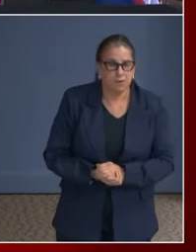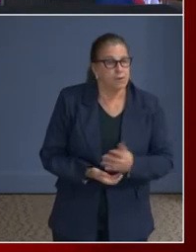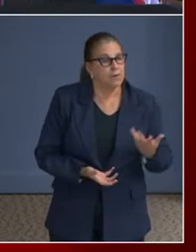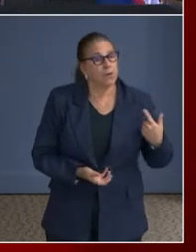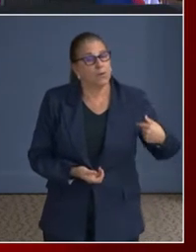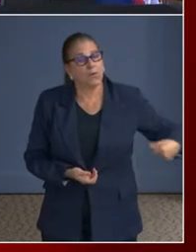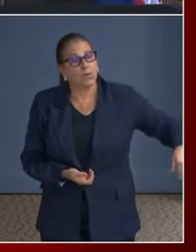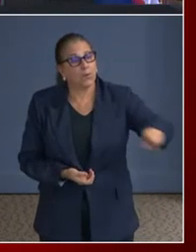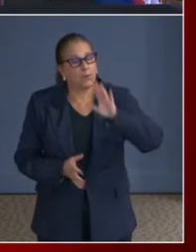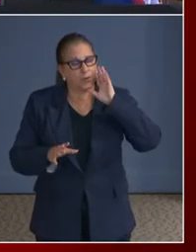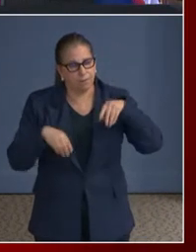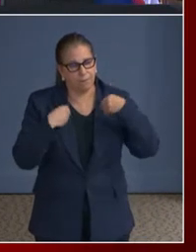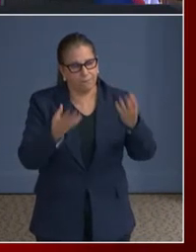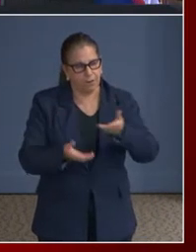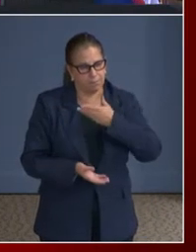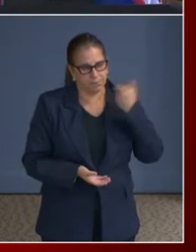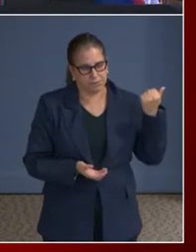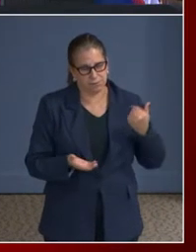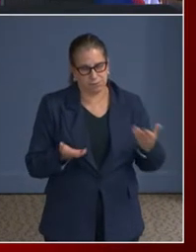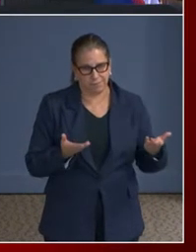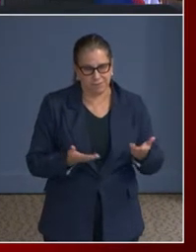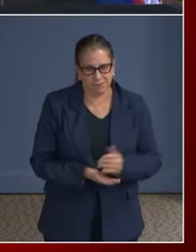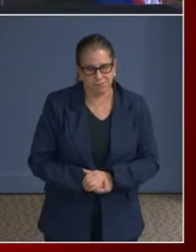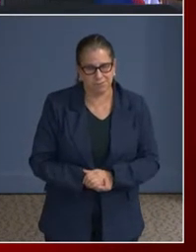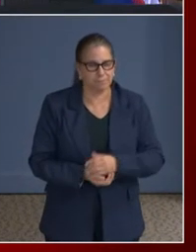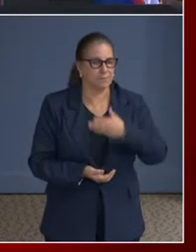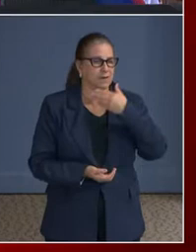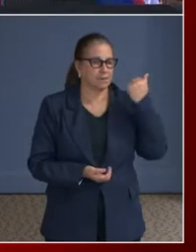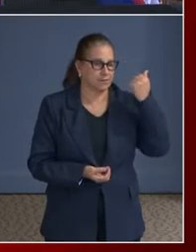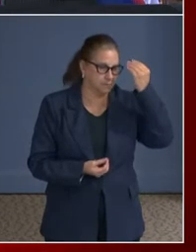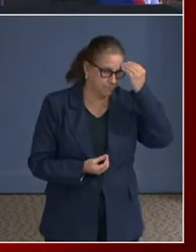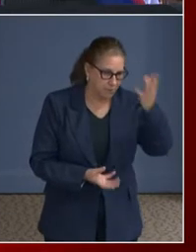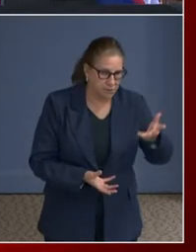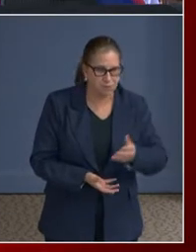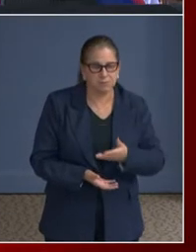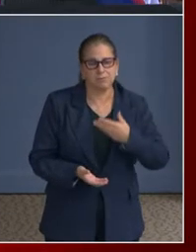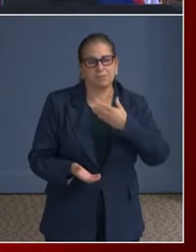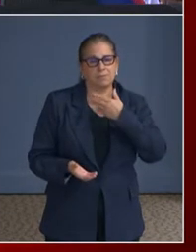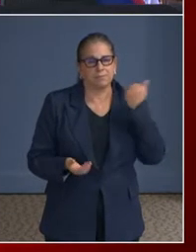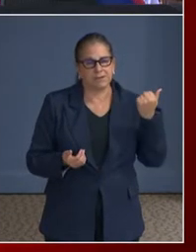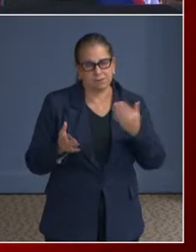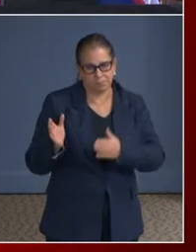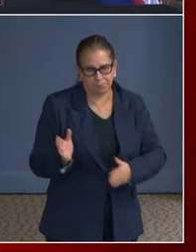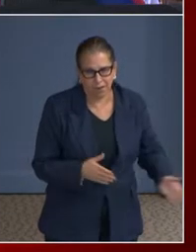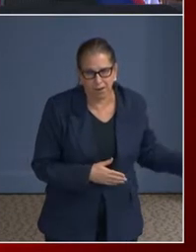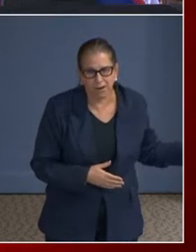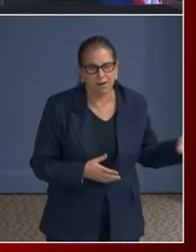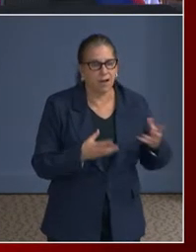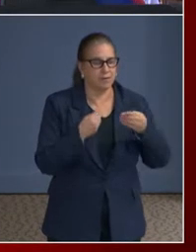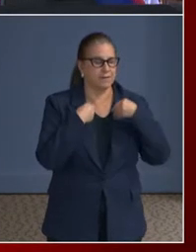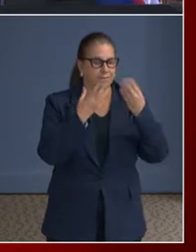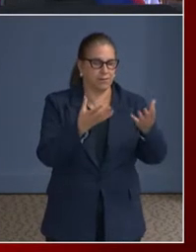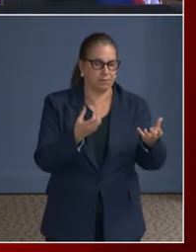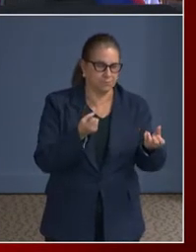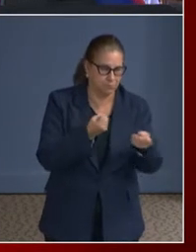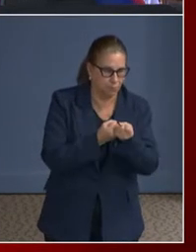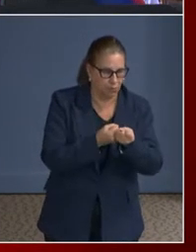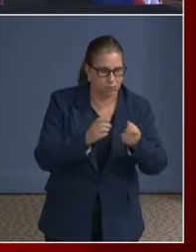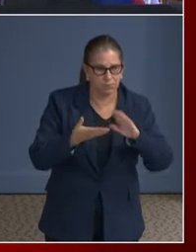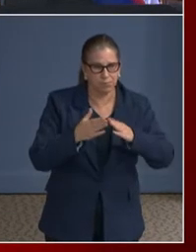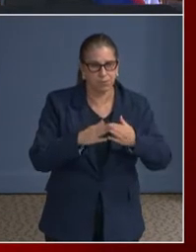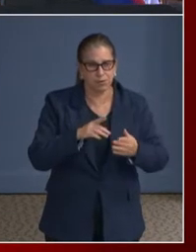be responsible in providing the most information they can to the communities they have the responsibility to serve, is at an all-time